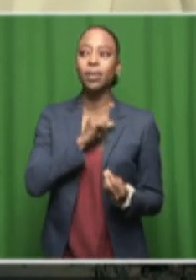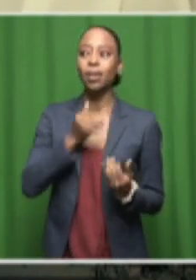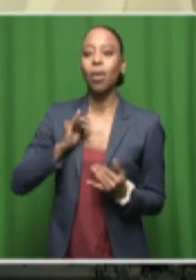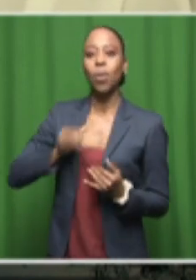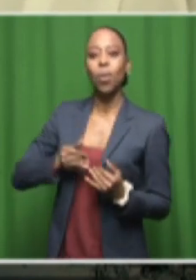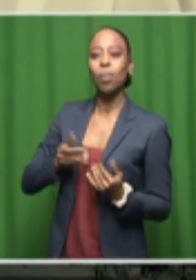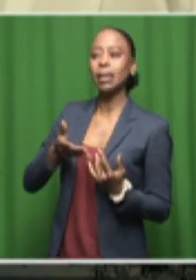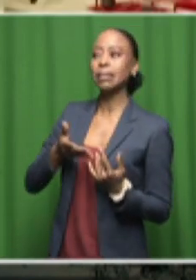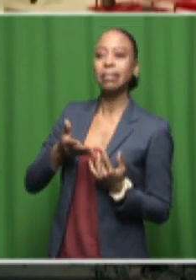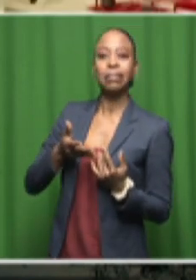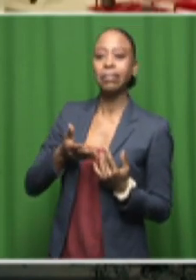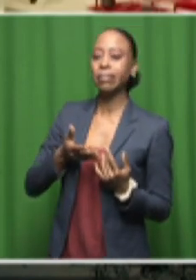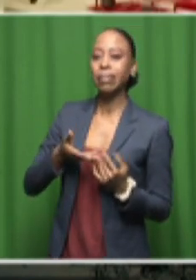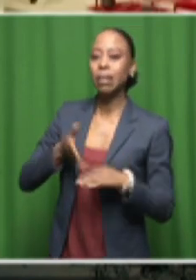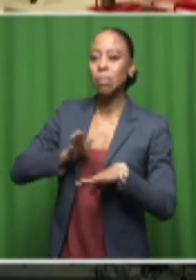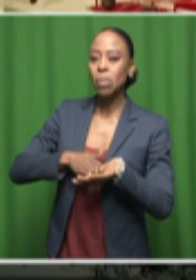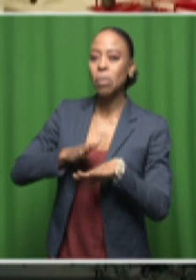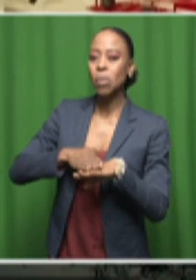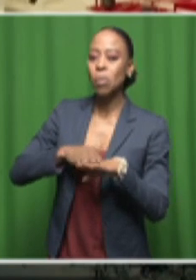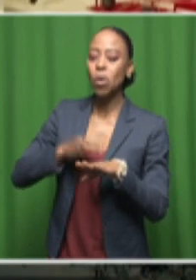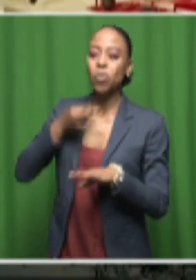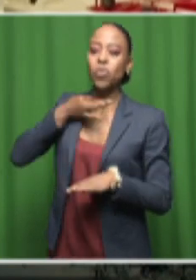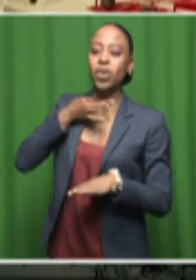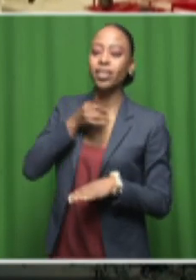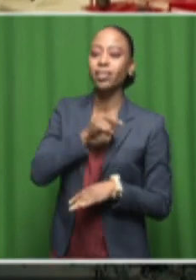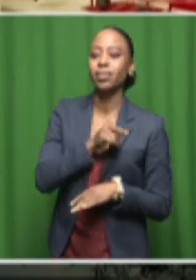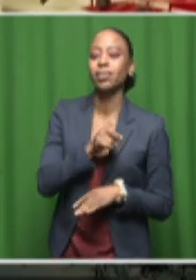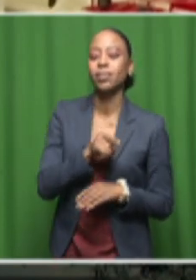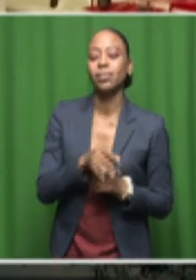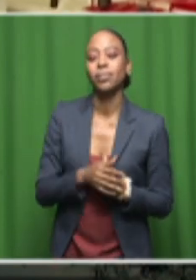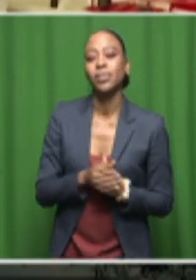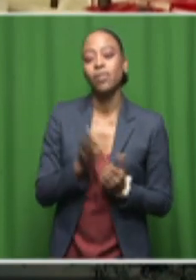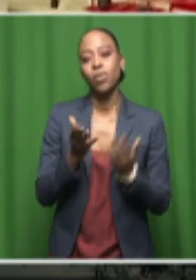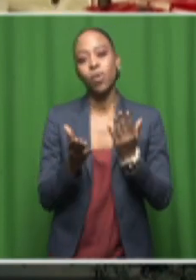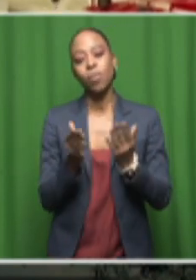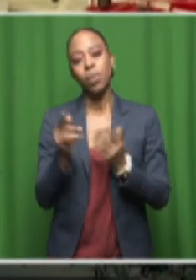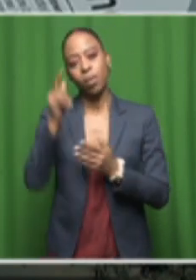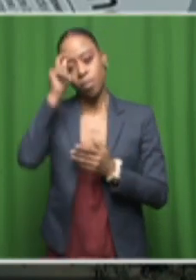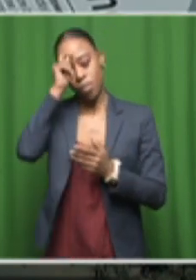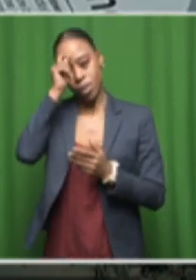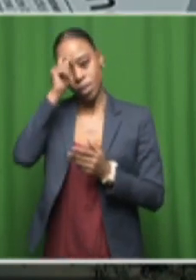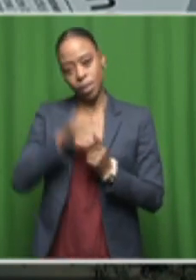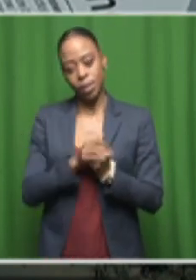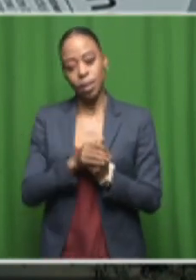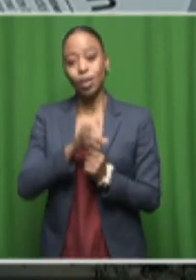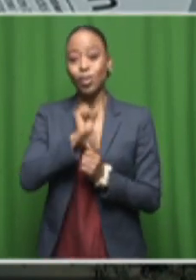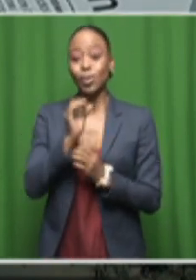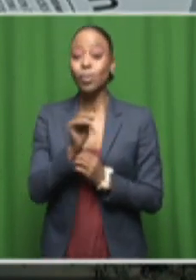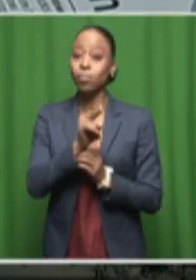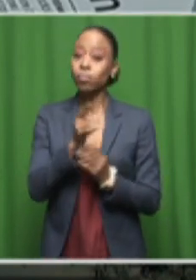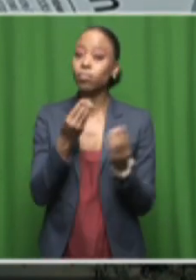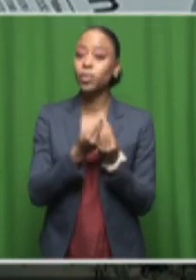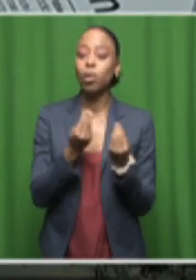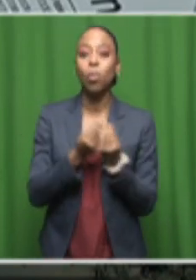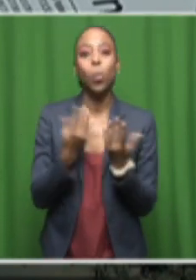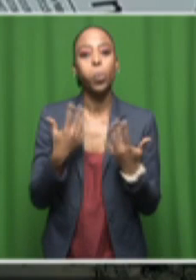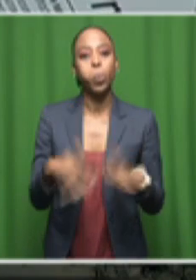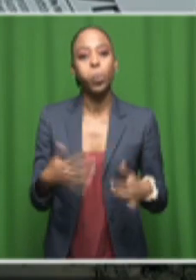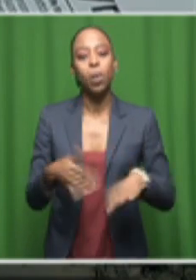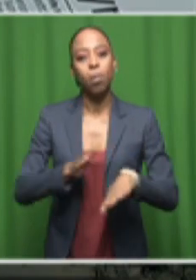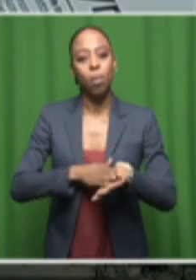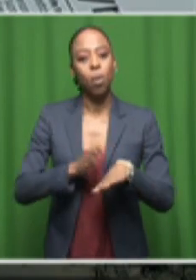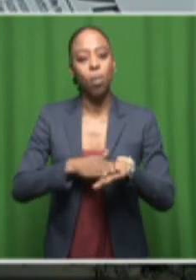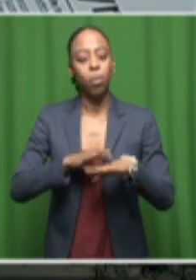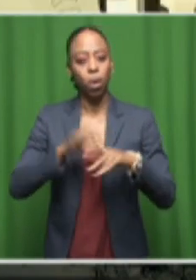and especially young women and adolescent women, at greater risk for HIV. And so this is something that is worth